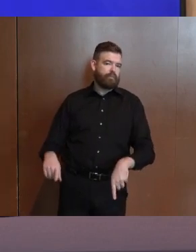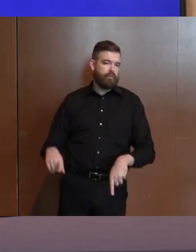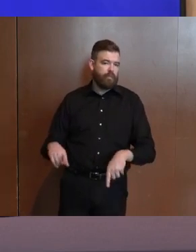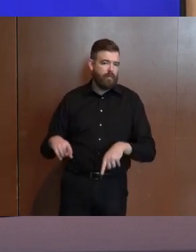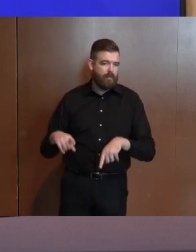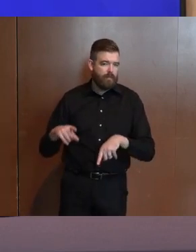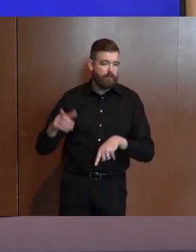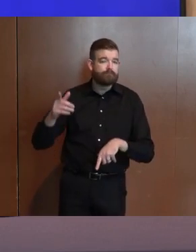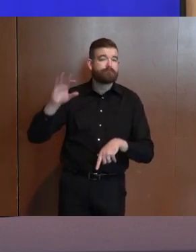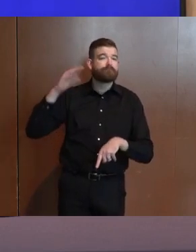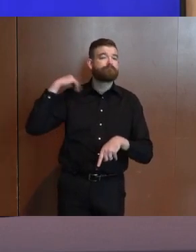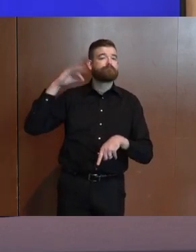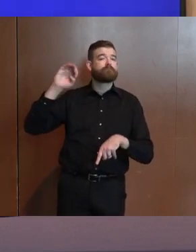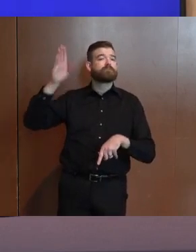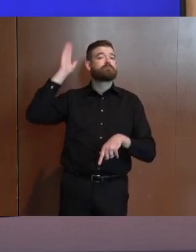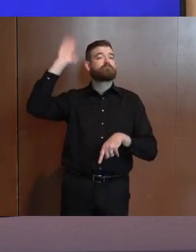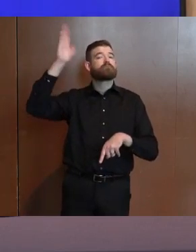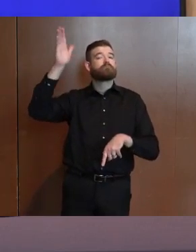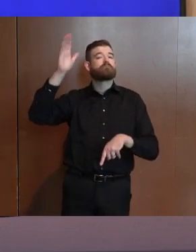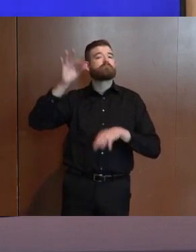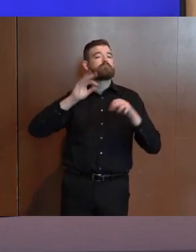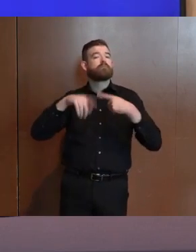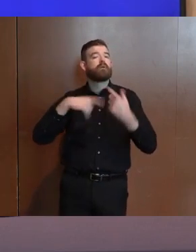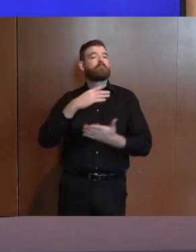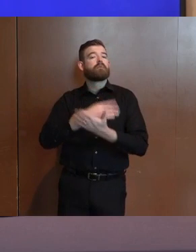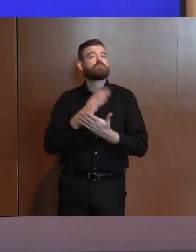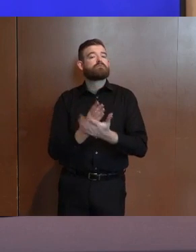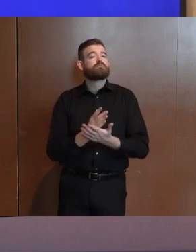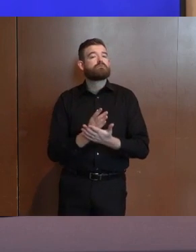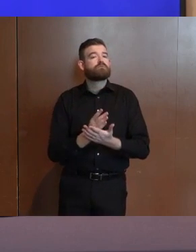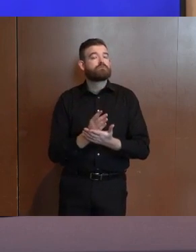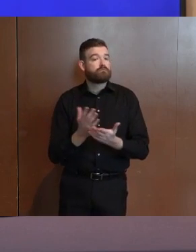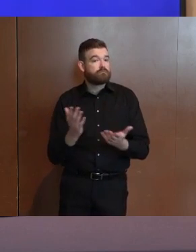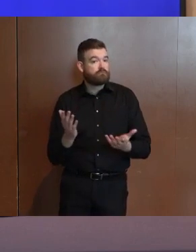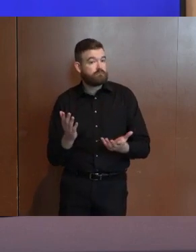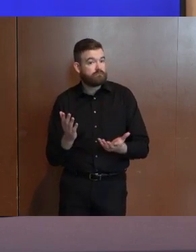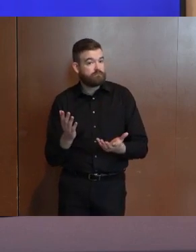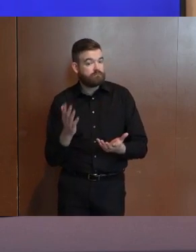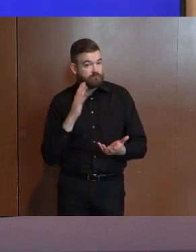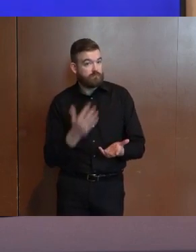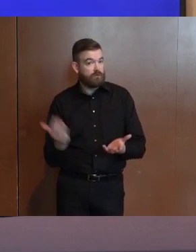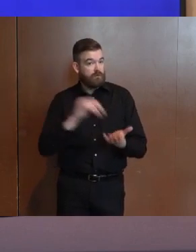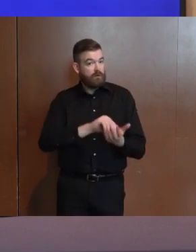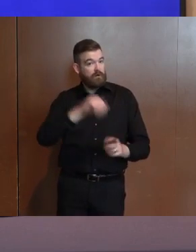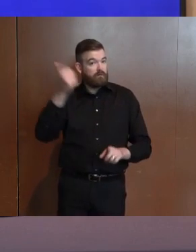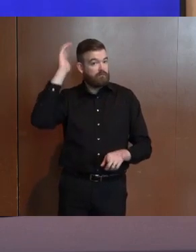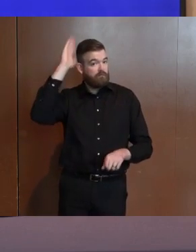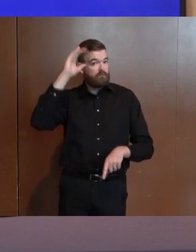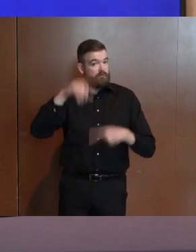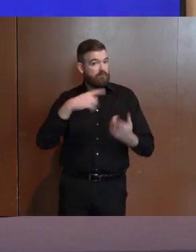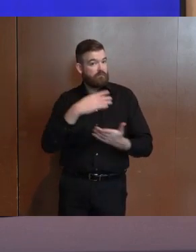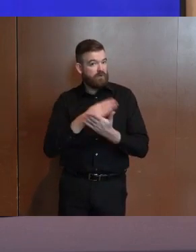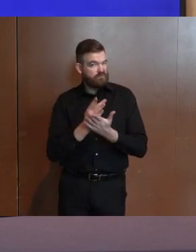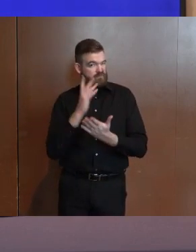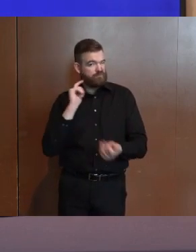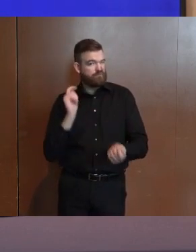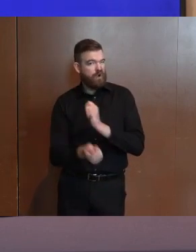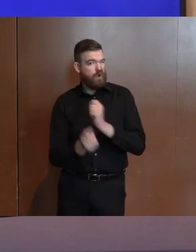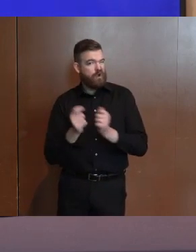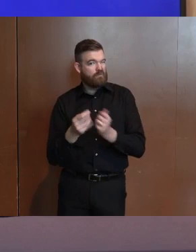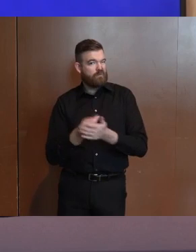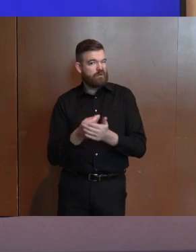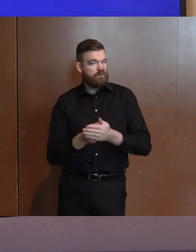upcoming fiscal year? And then also separately, I got some questions for you on politics in the short term. I know that